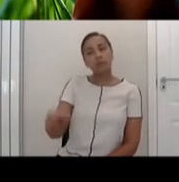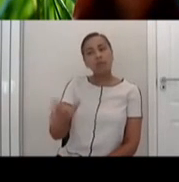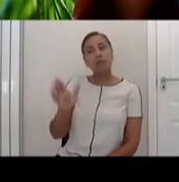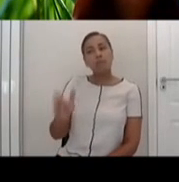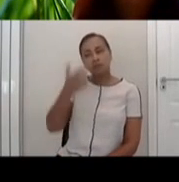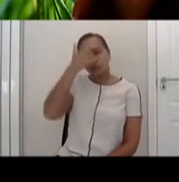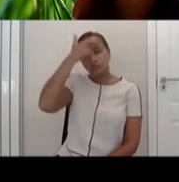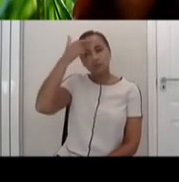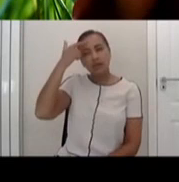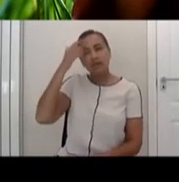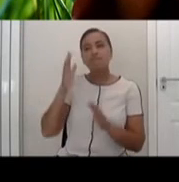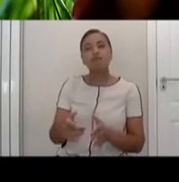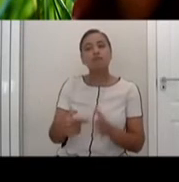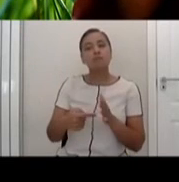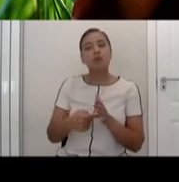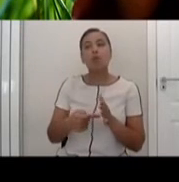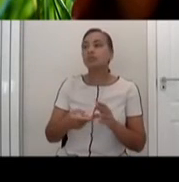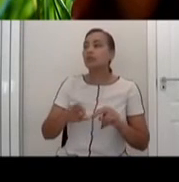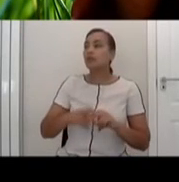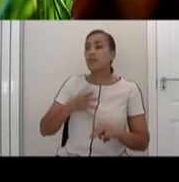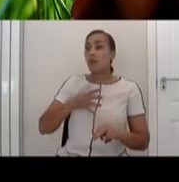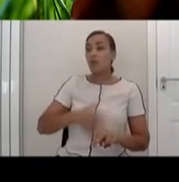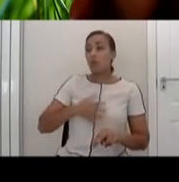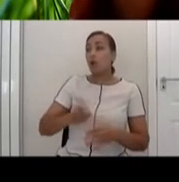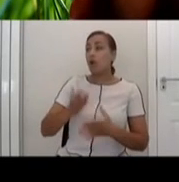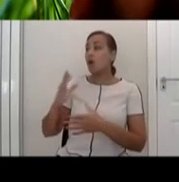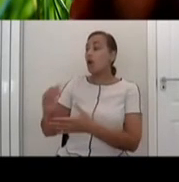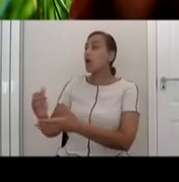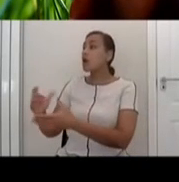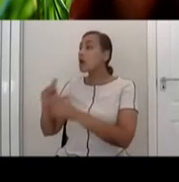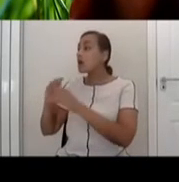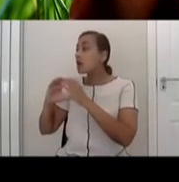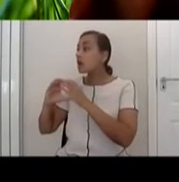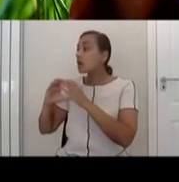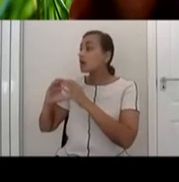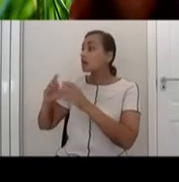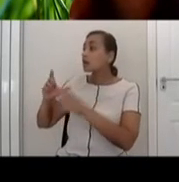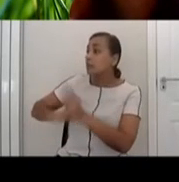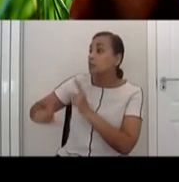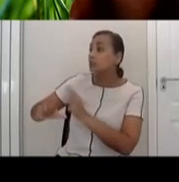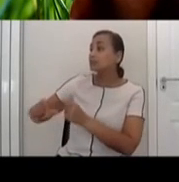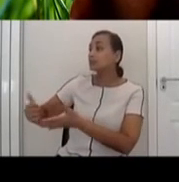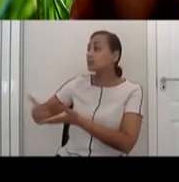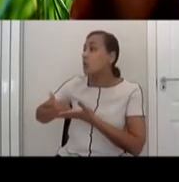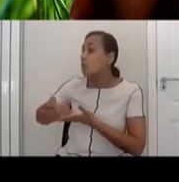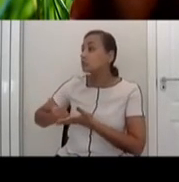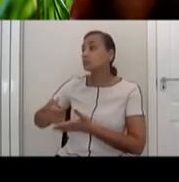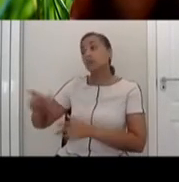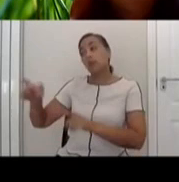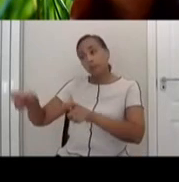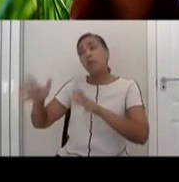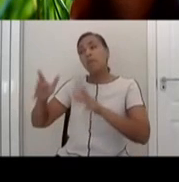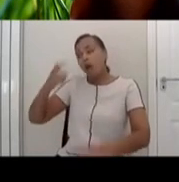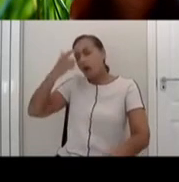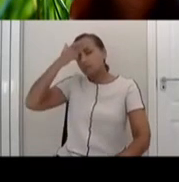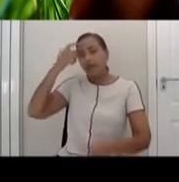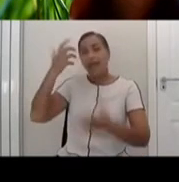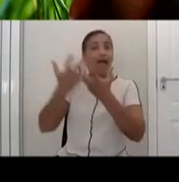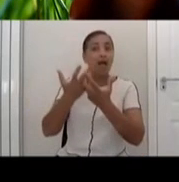it's really important if you want the community with you, that people need to understand why, how,